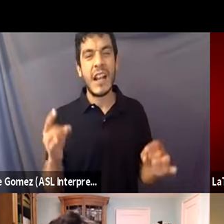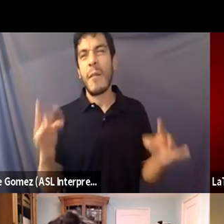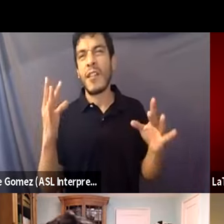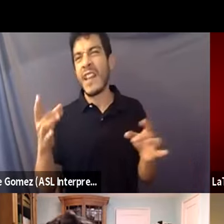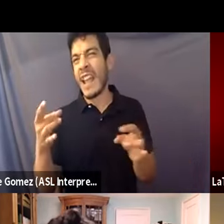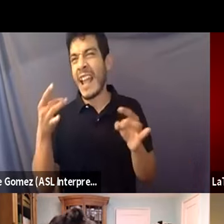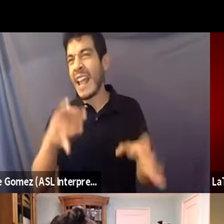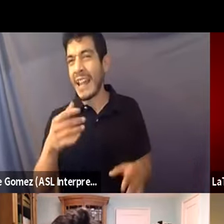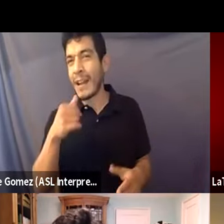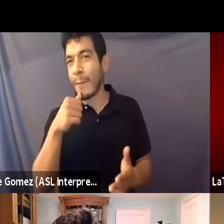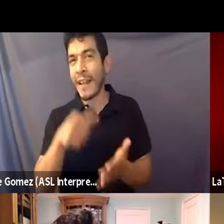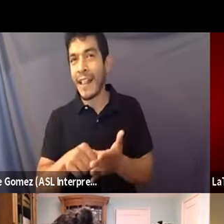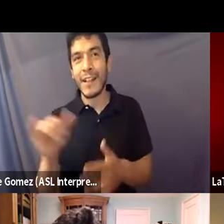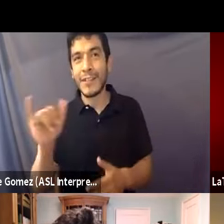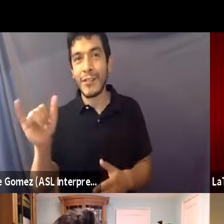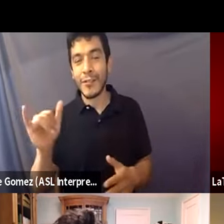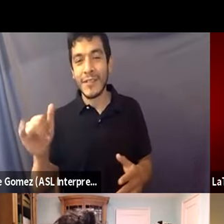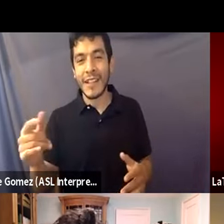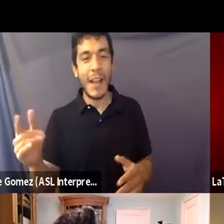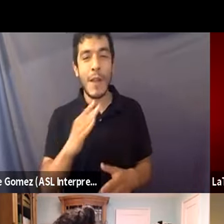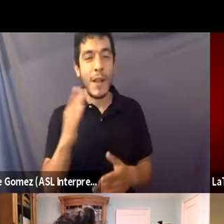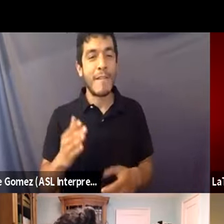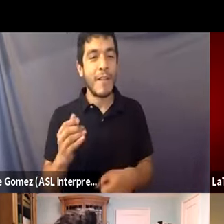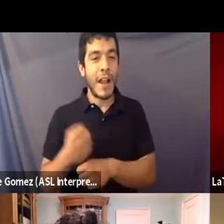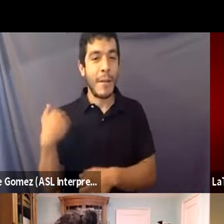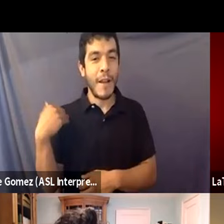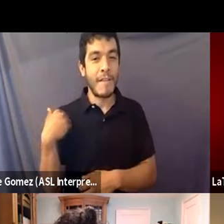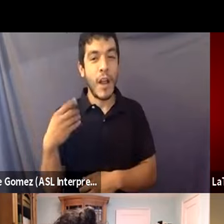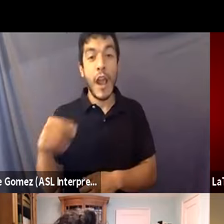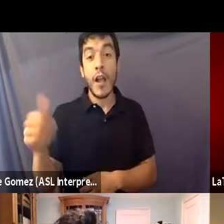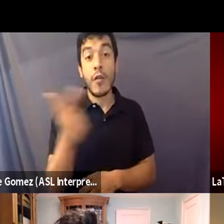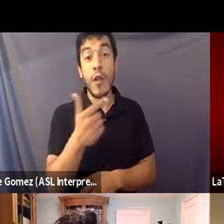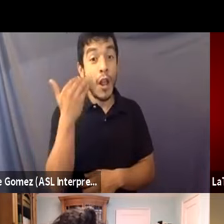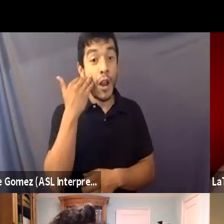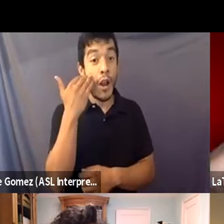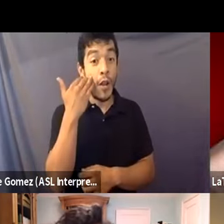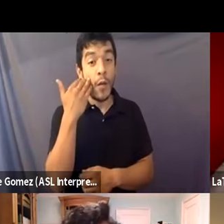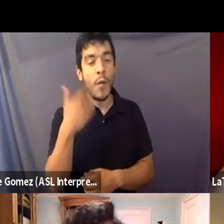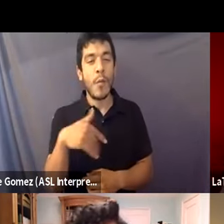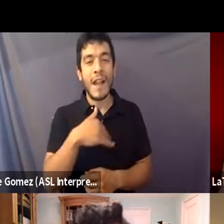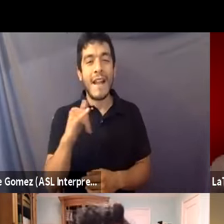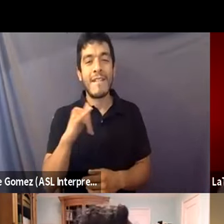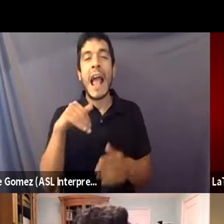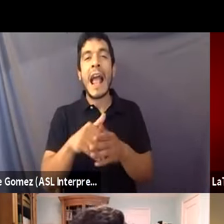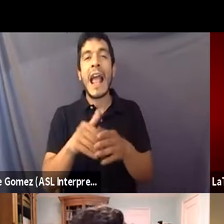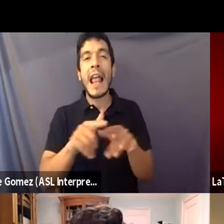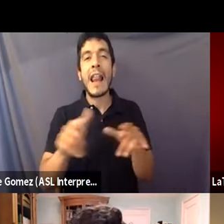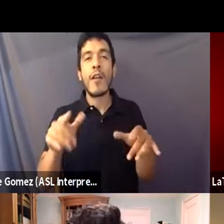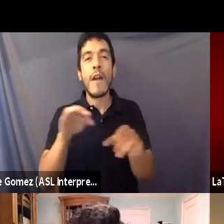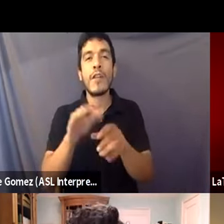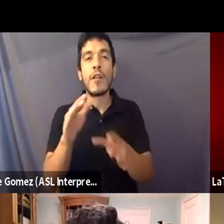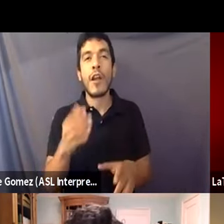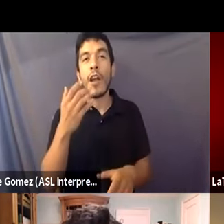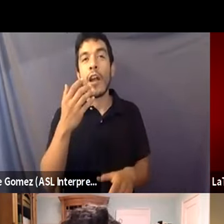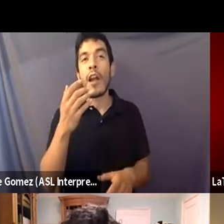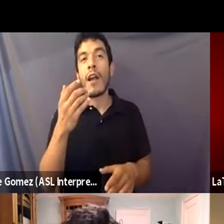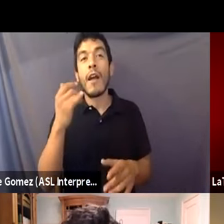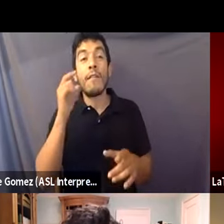in a way that we never did before. And you all know this, I mean, we have like a in language voter hotline, like every year,